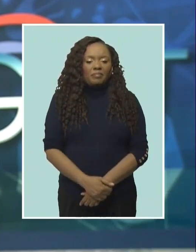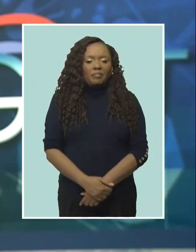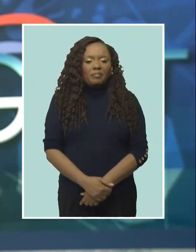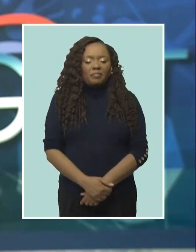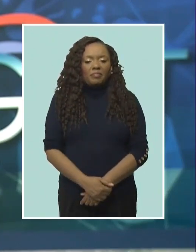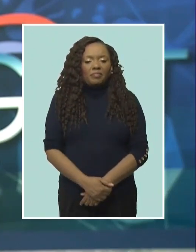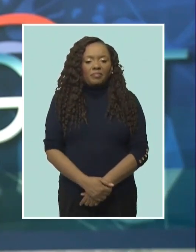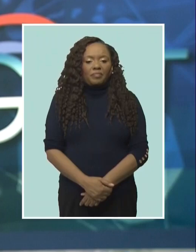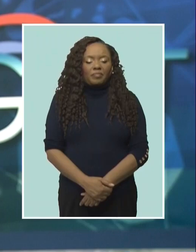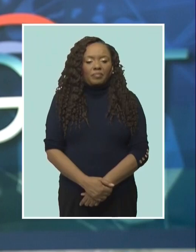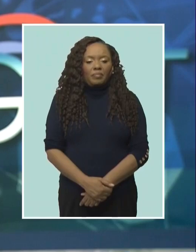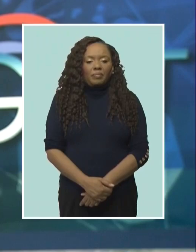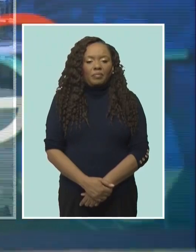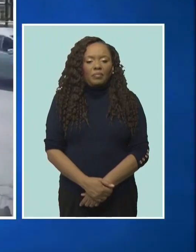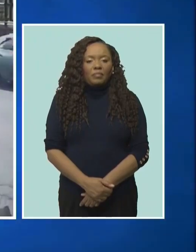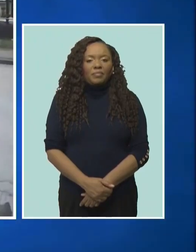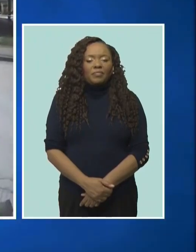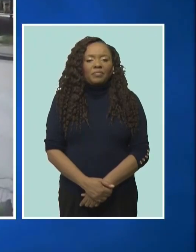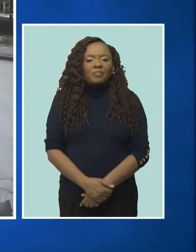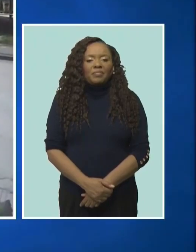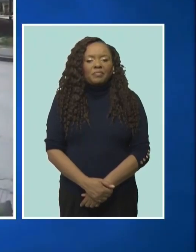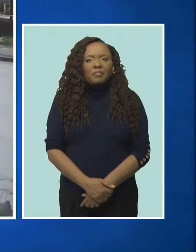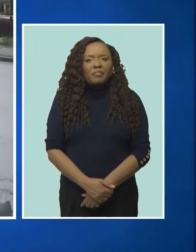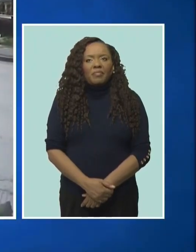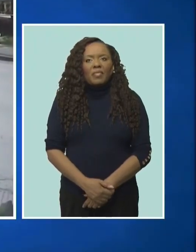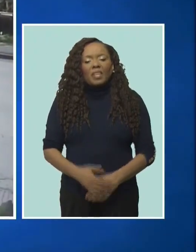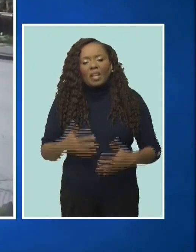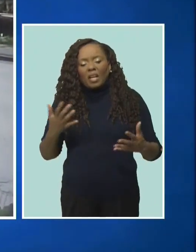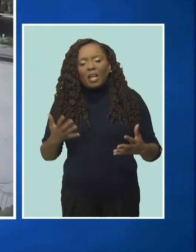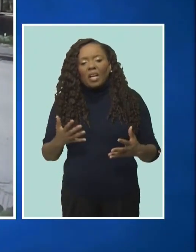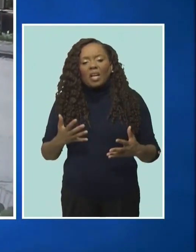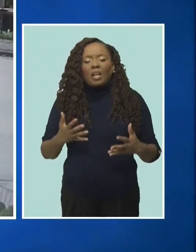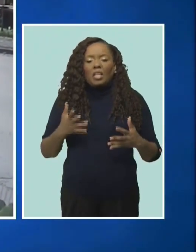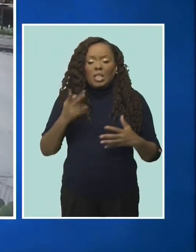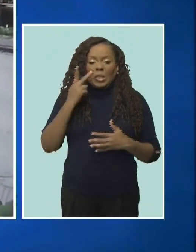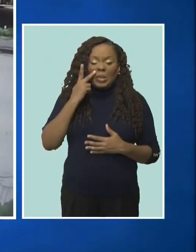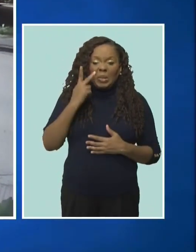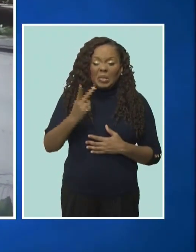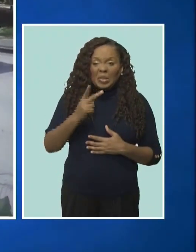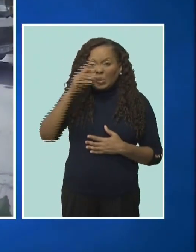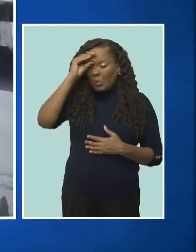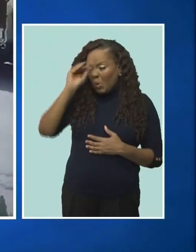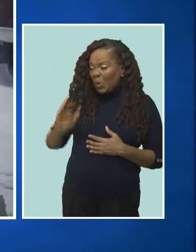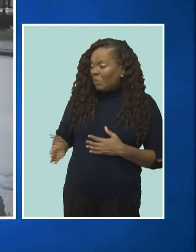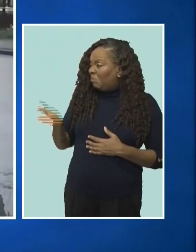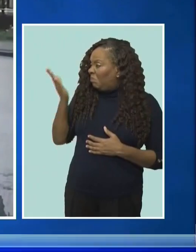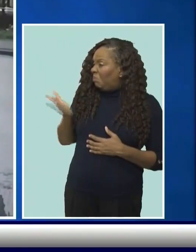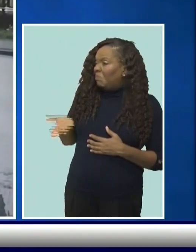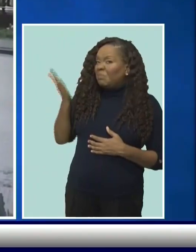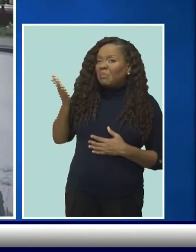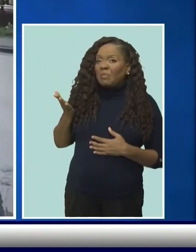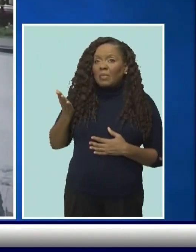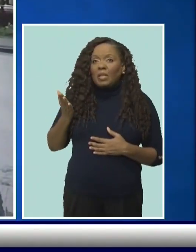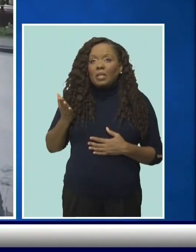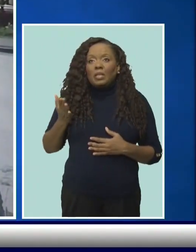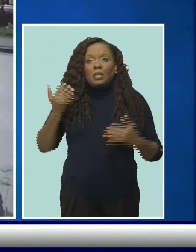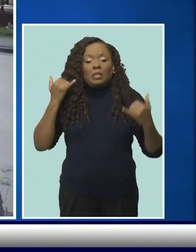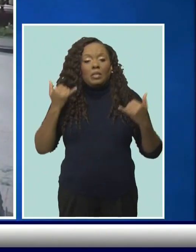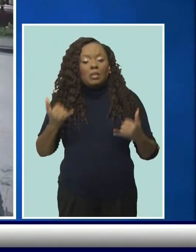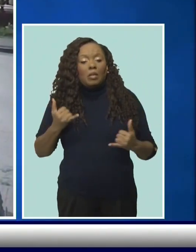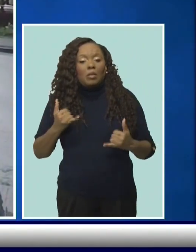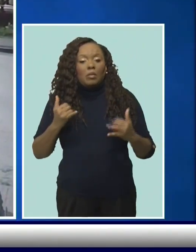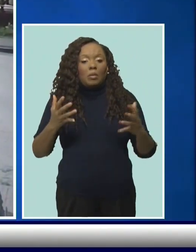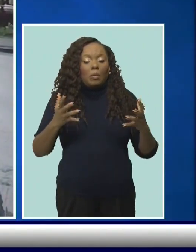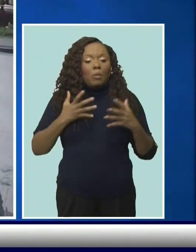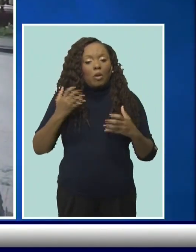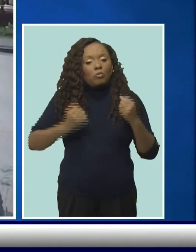has that story. The unfortunate incident of a minor being struck by a car at President Kennedy Drive has prompted renewed calls